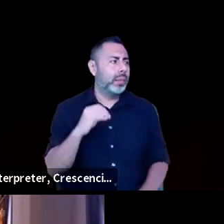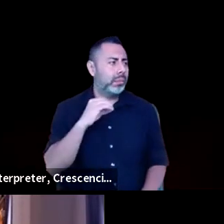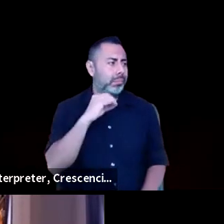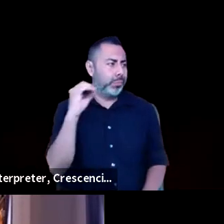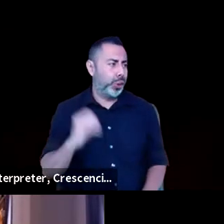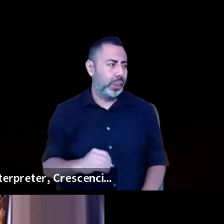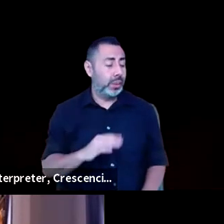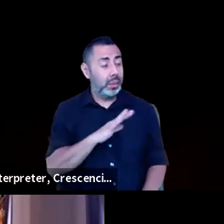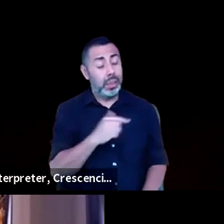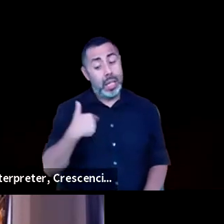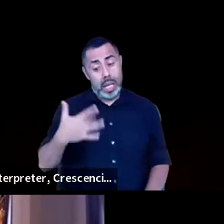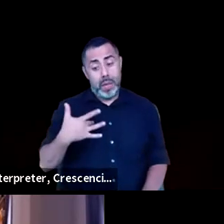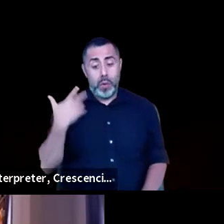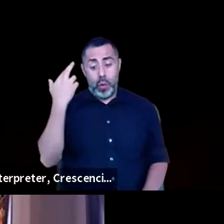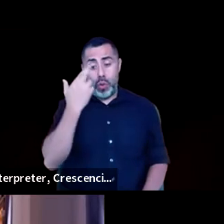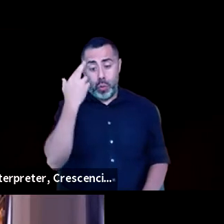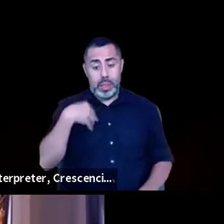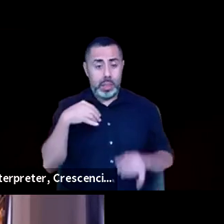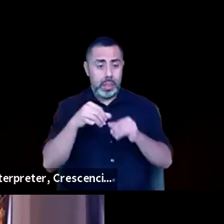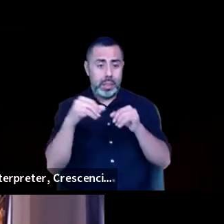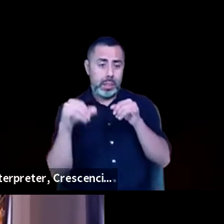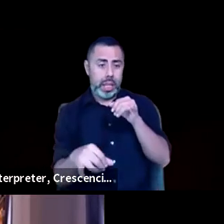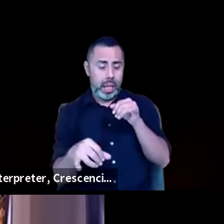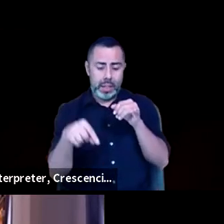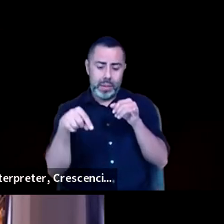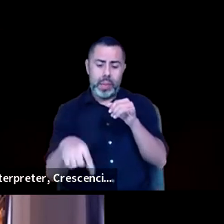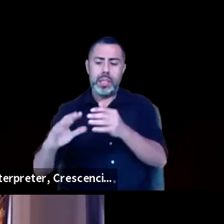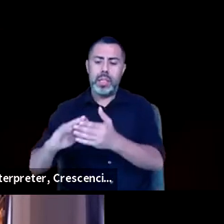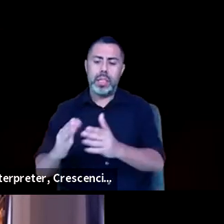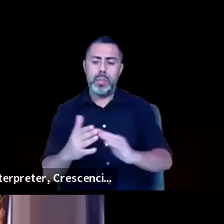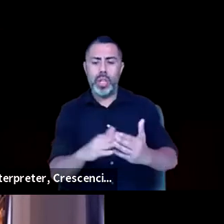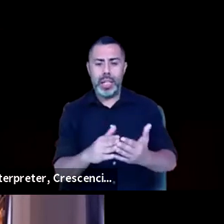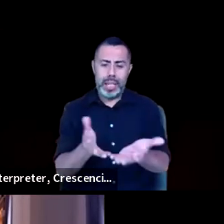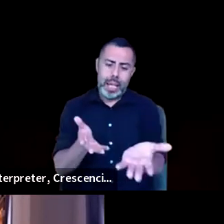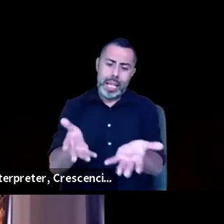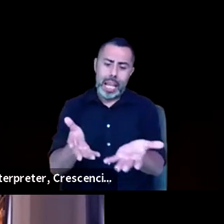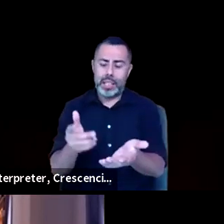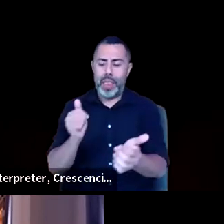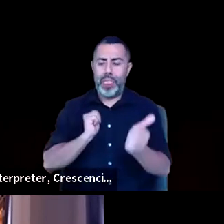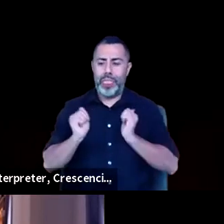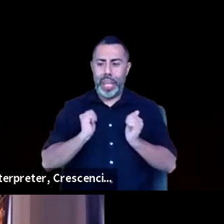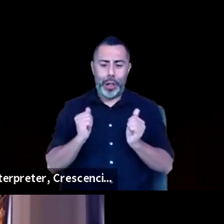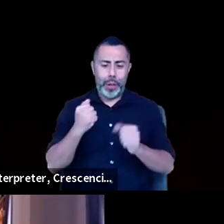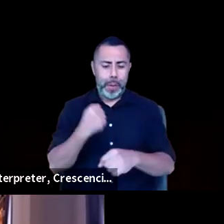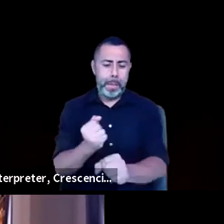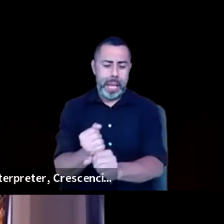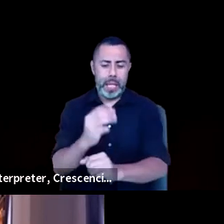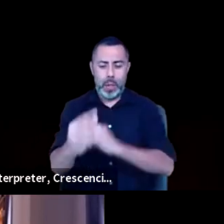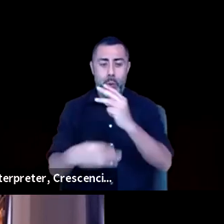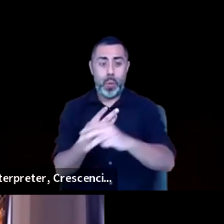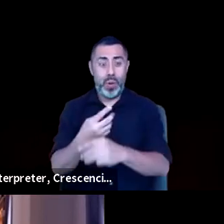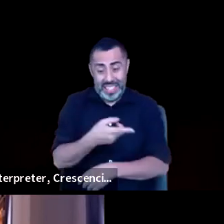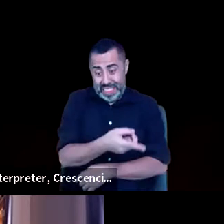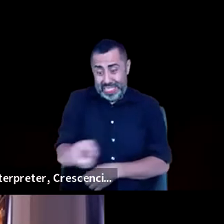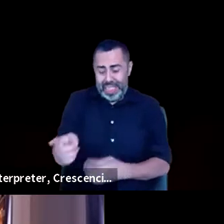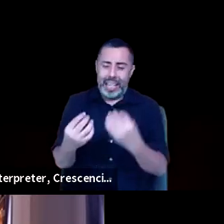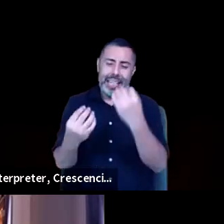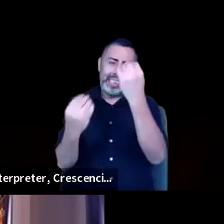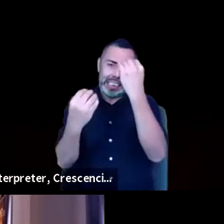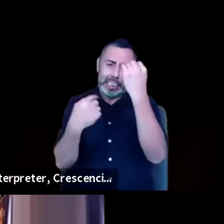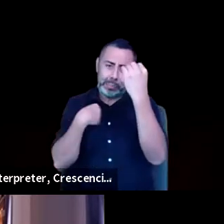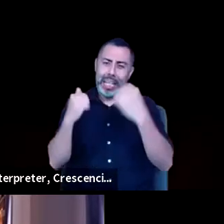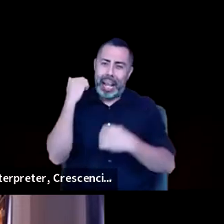this community engaged theater making world is they teach me every single day. It